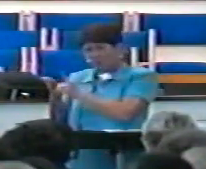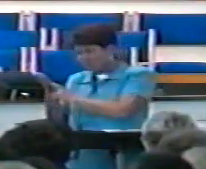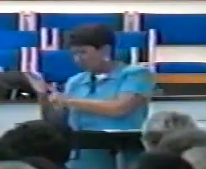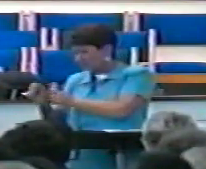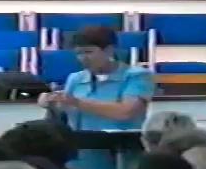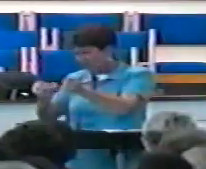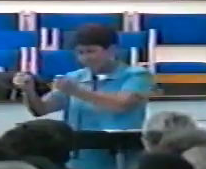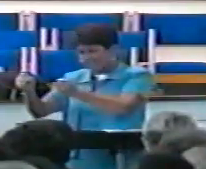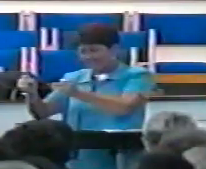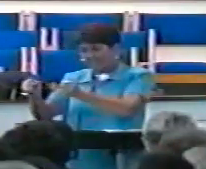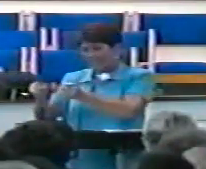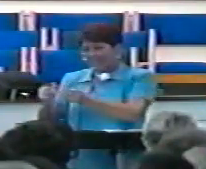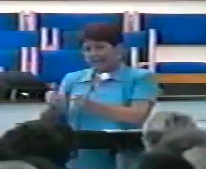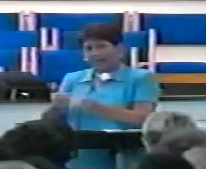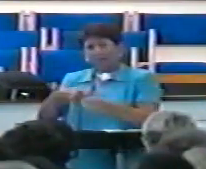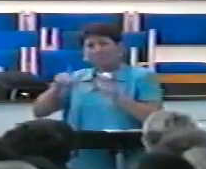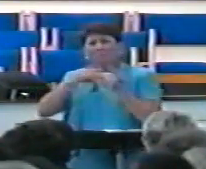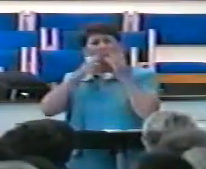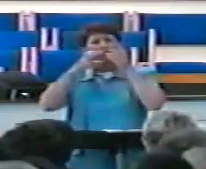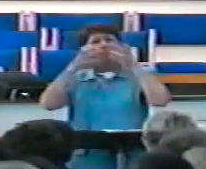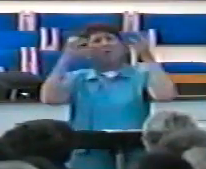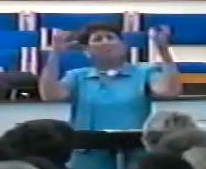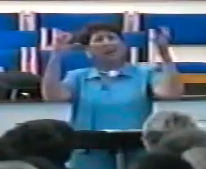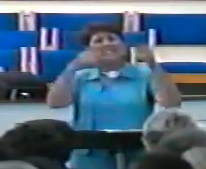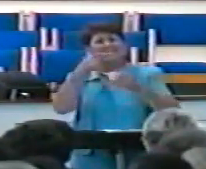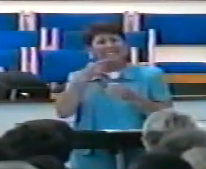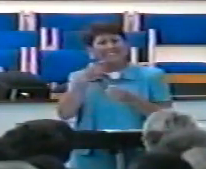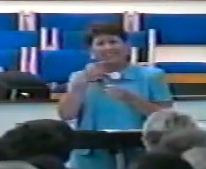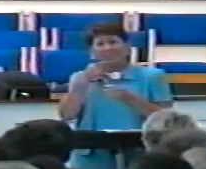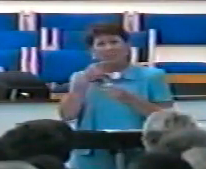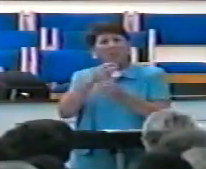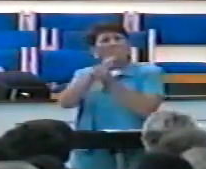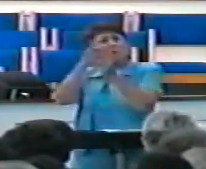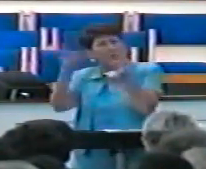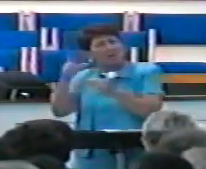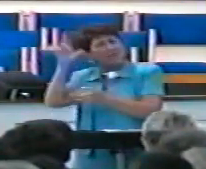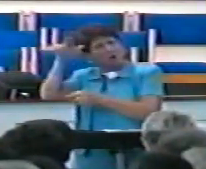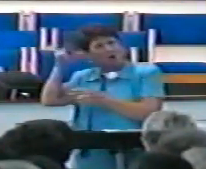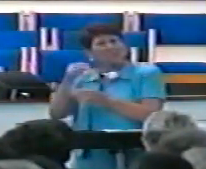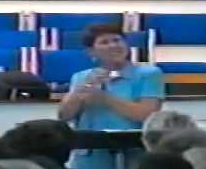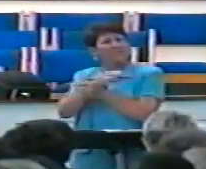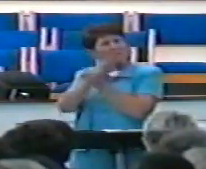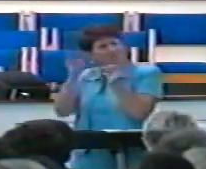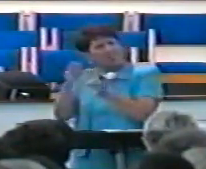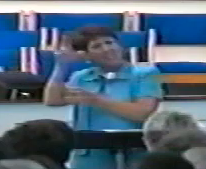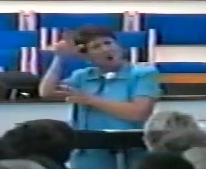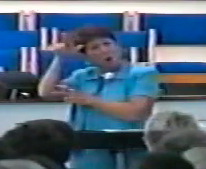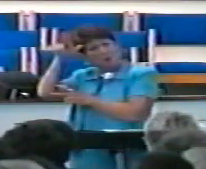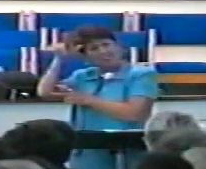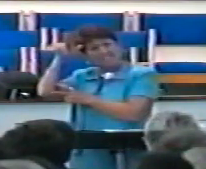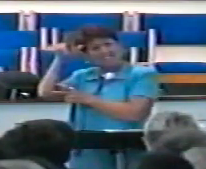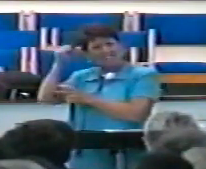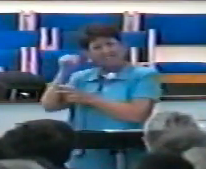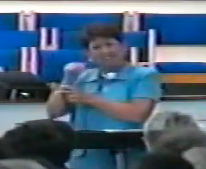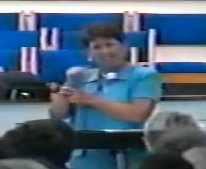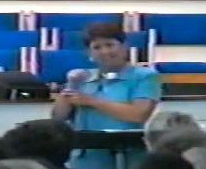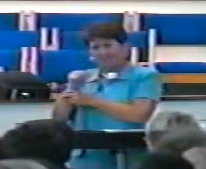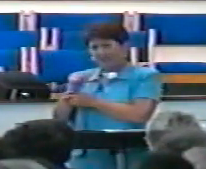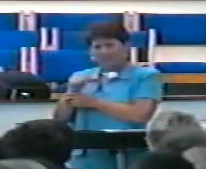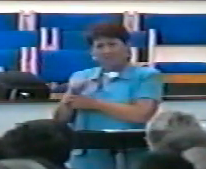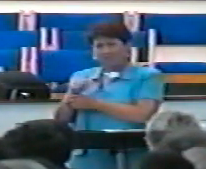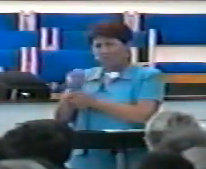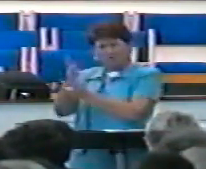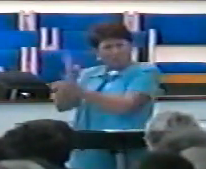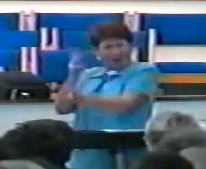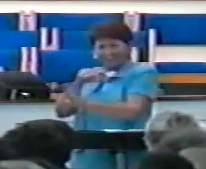worth it! Turn loose! But the man held on. They would yell, turn loose! Turn loose! The wagon's not worth